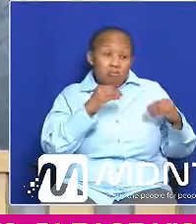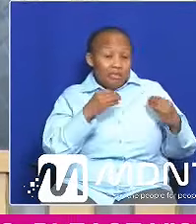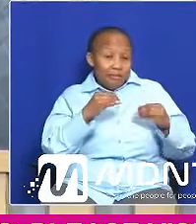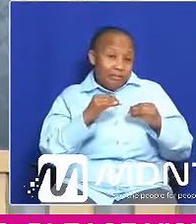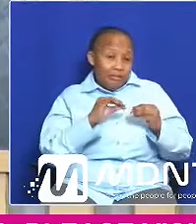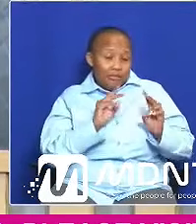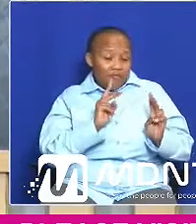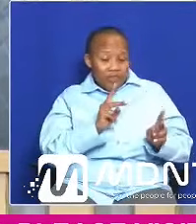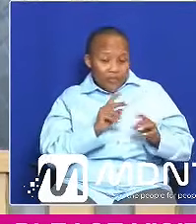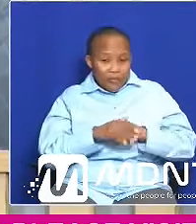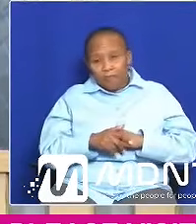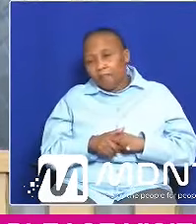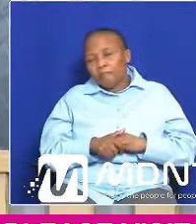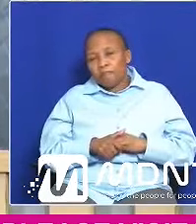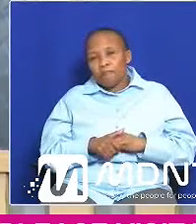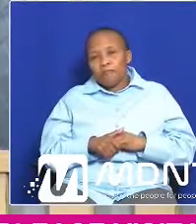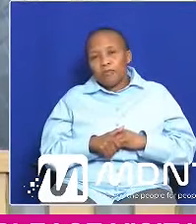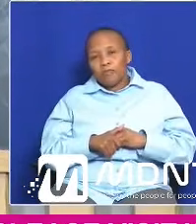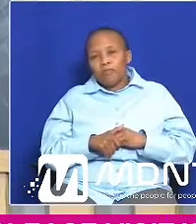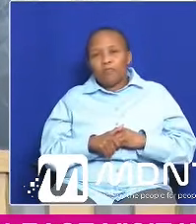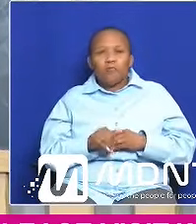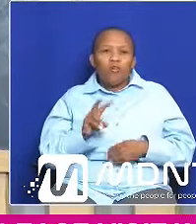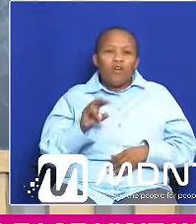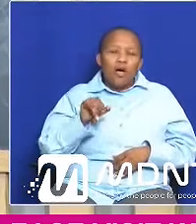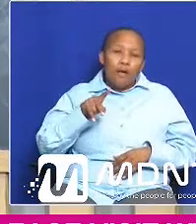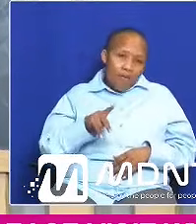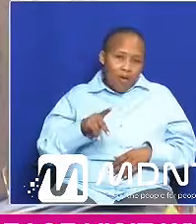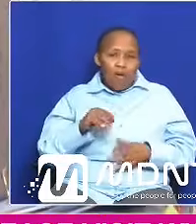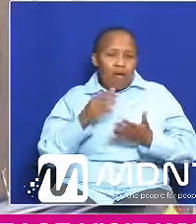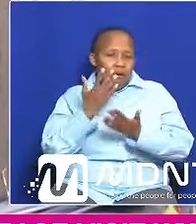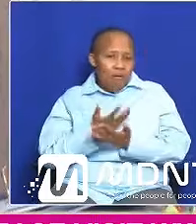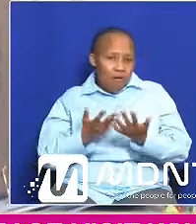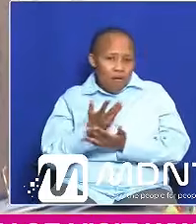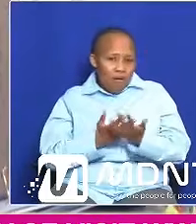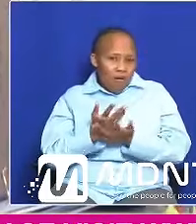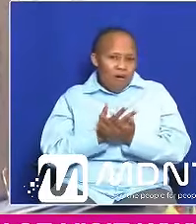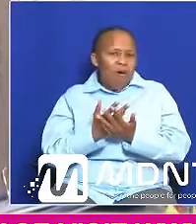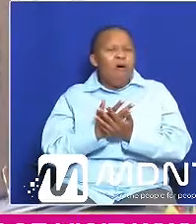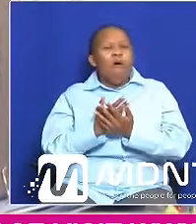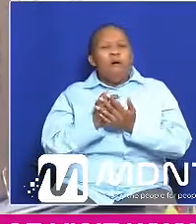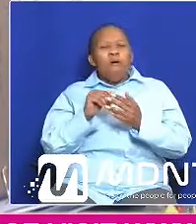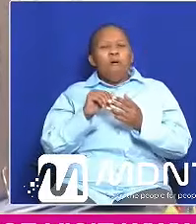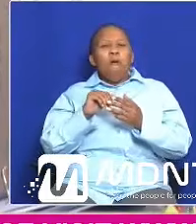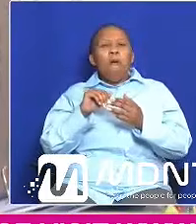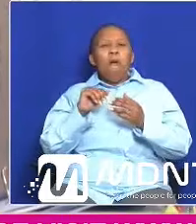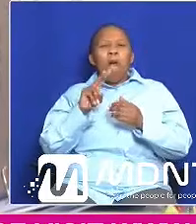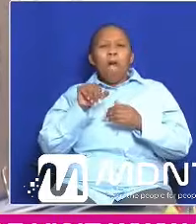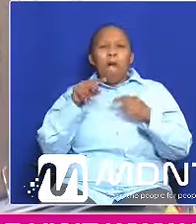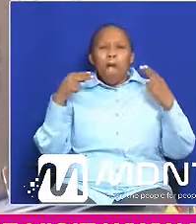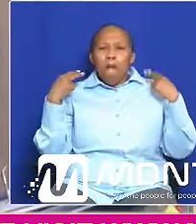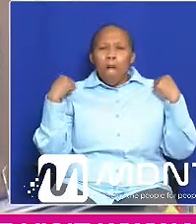discuss your VIP protection referrals, and so far what we have is